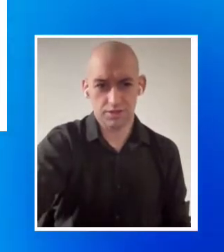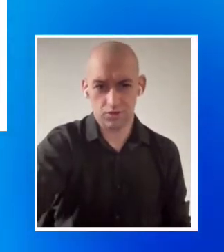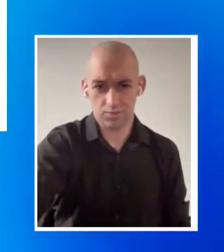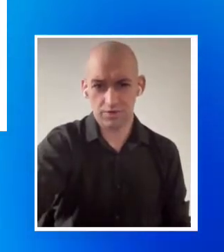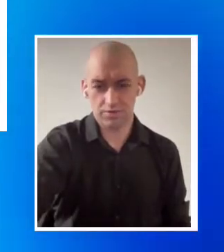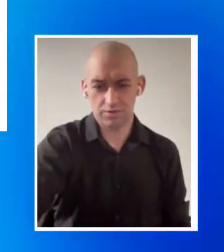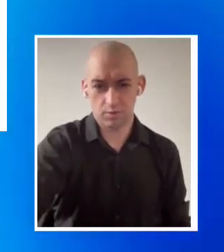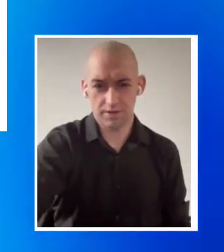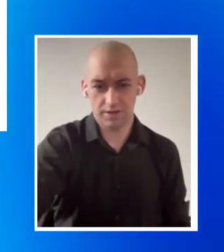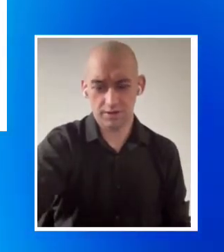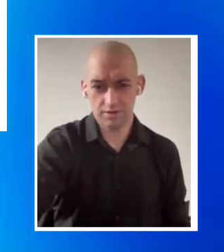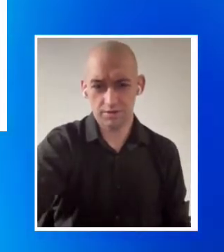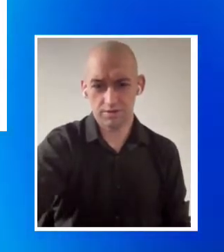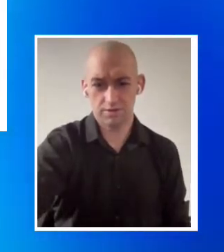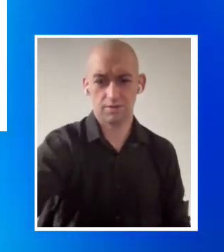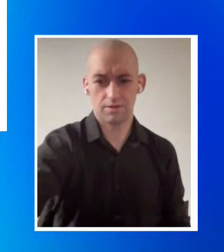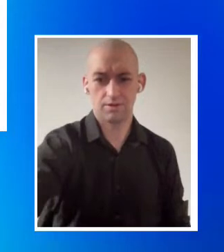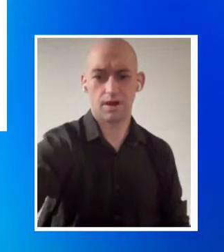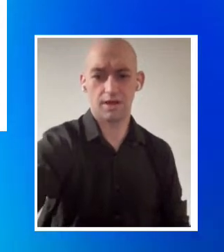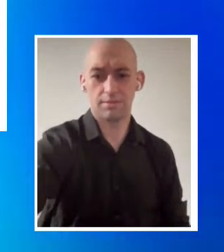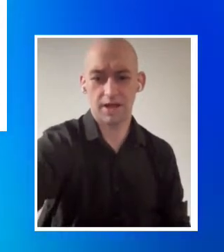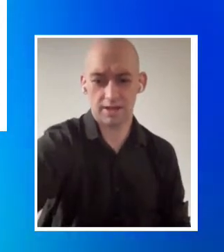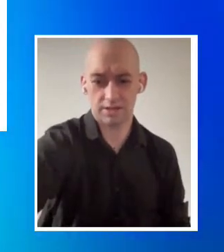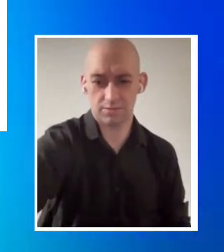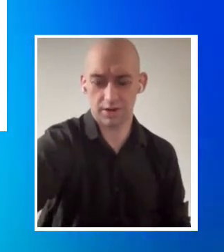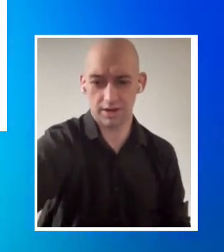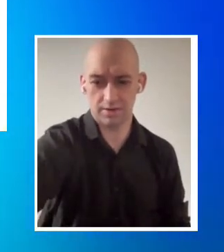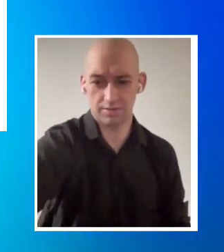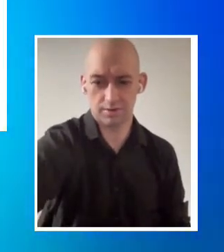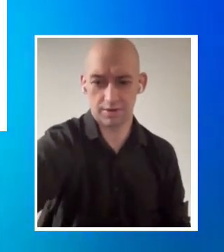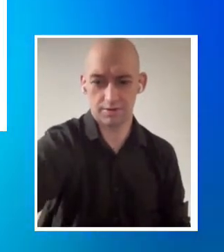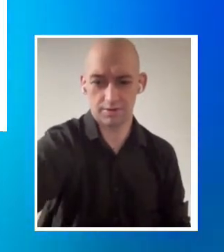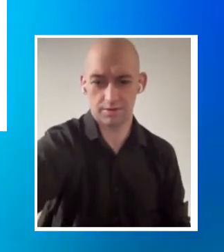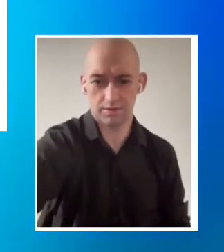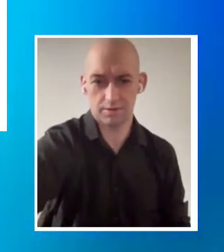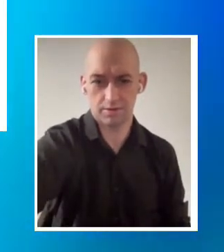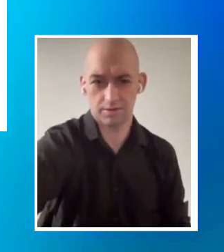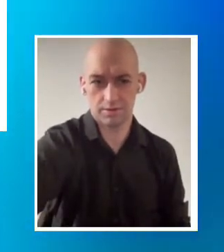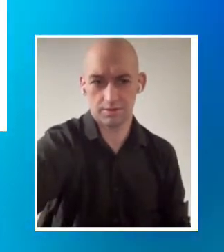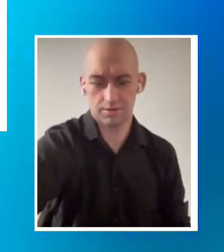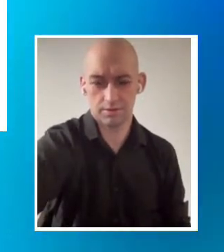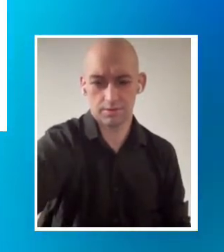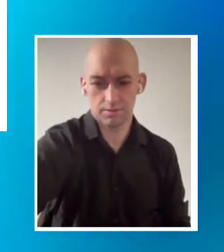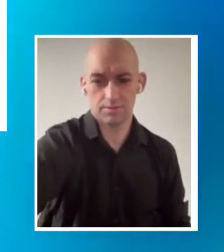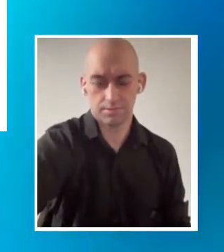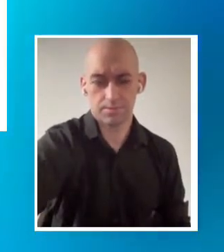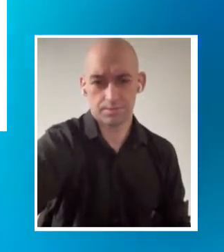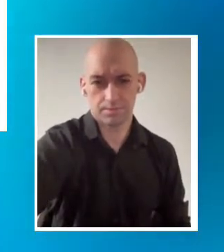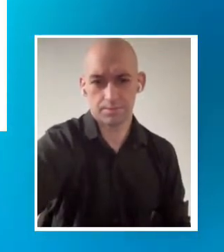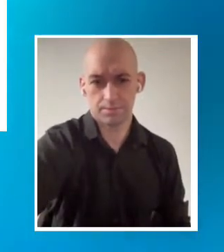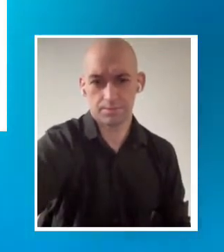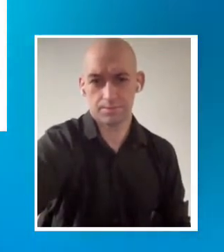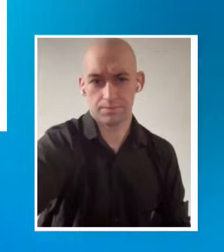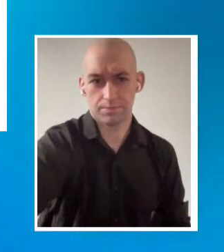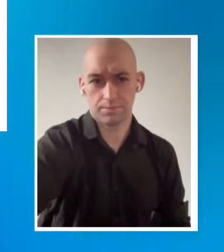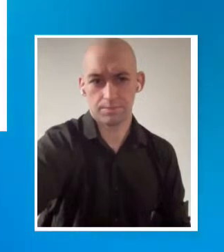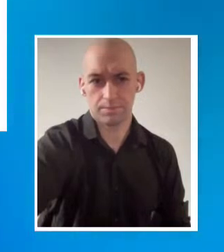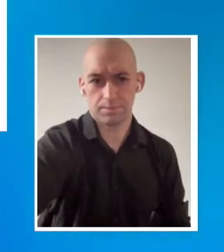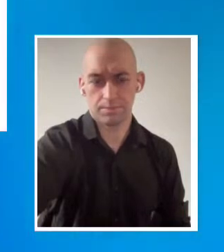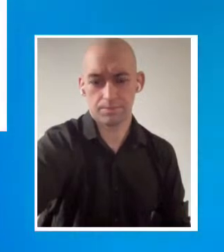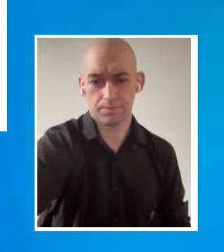folks for our public housing sites, the Resident Advisory Board. So that's something to note